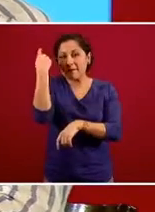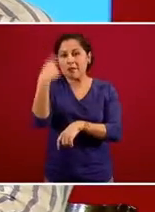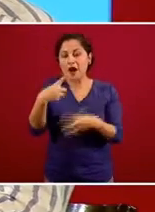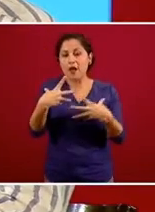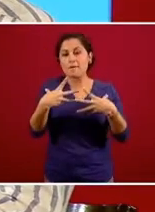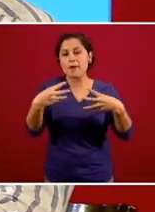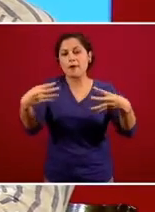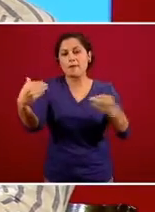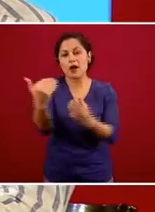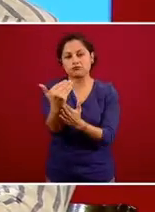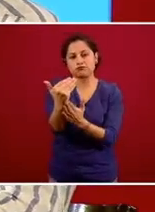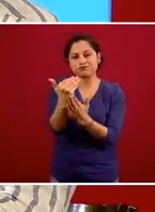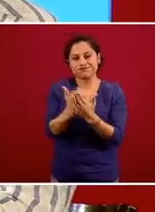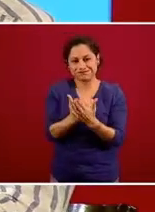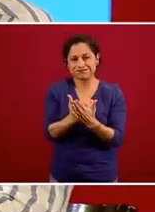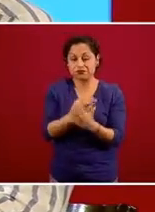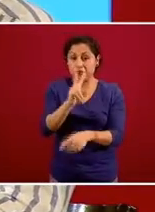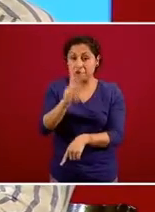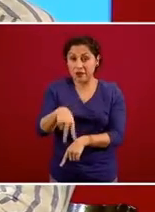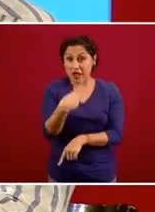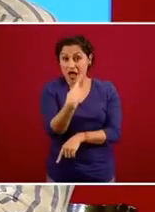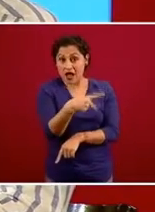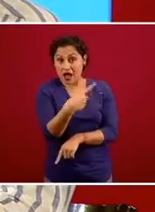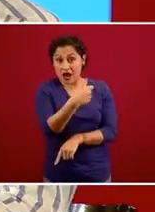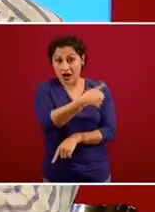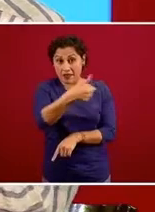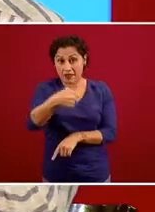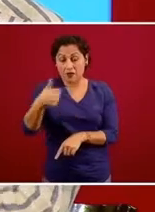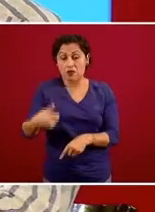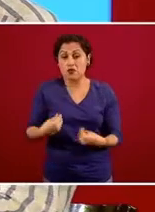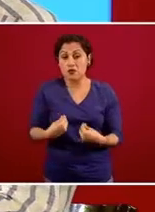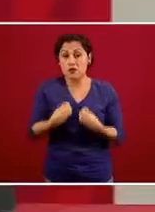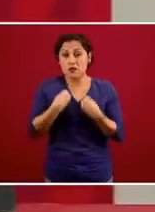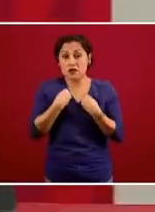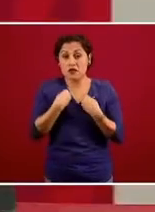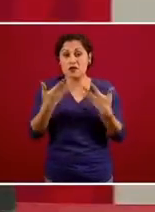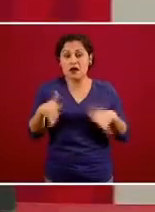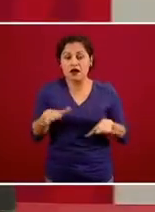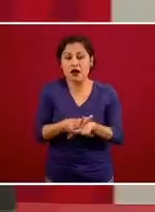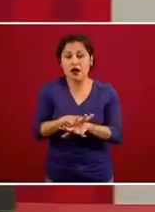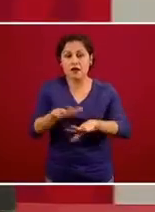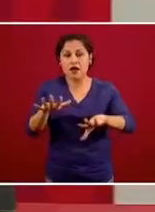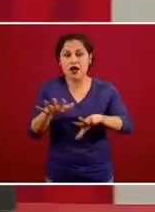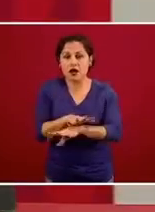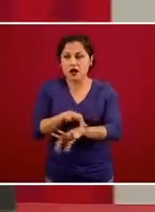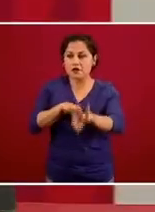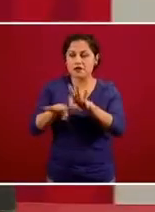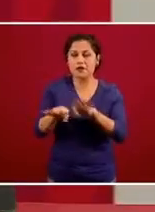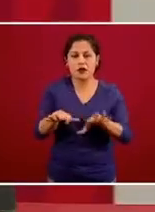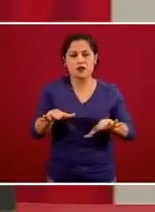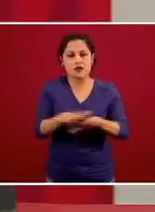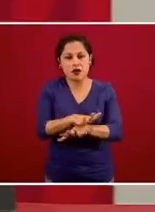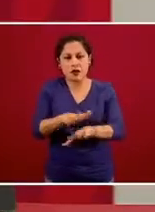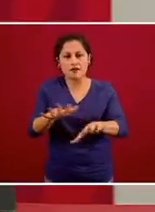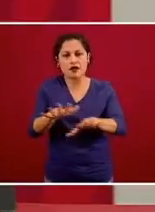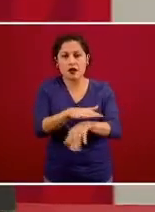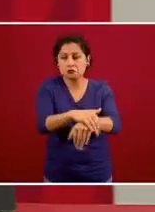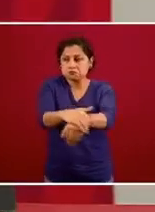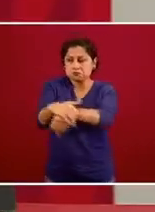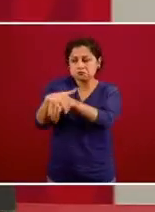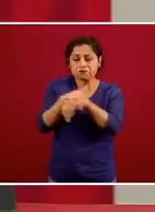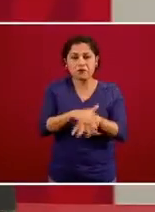slow down the epidemic, making huge sacrifices in their quotidian lives, in their incomes,